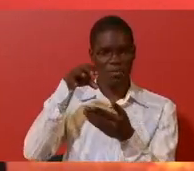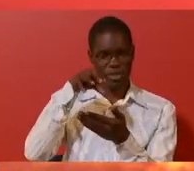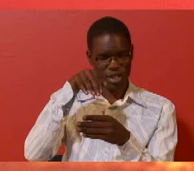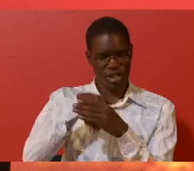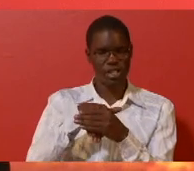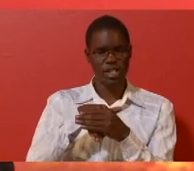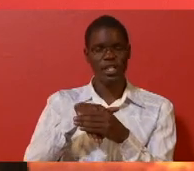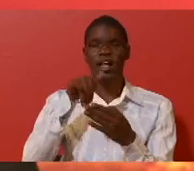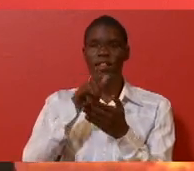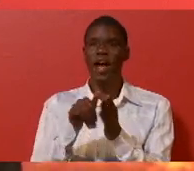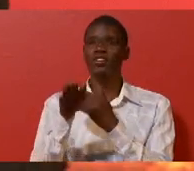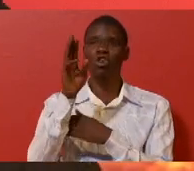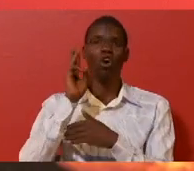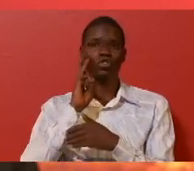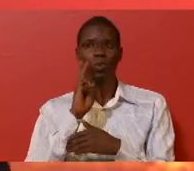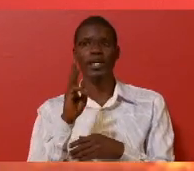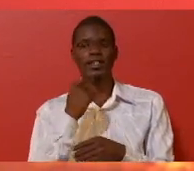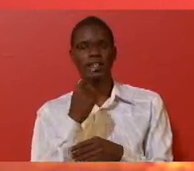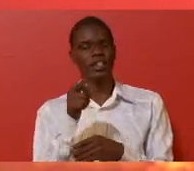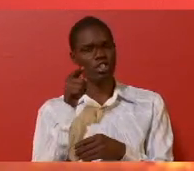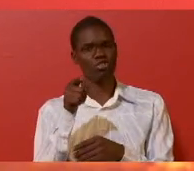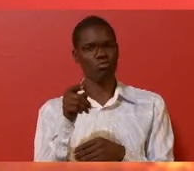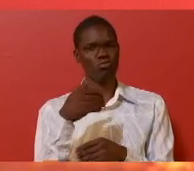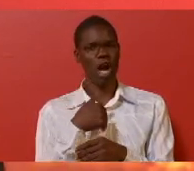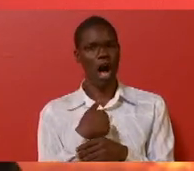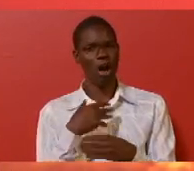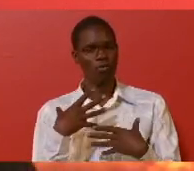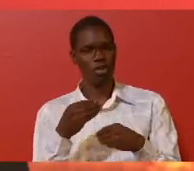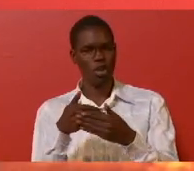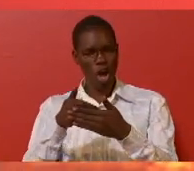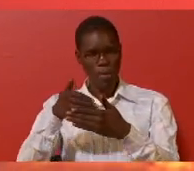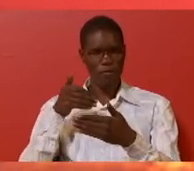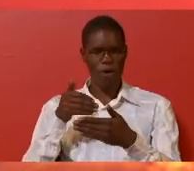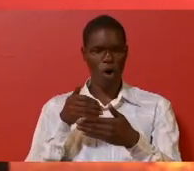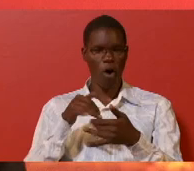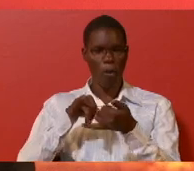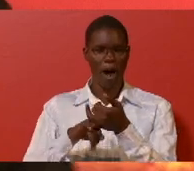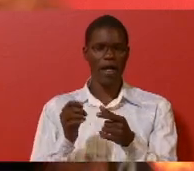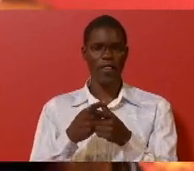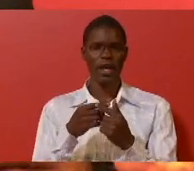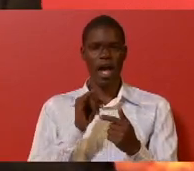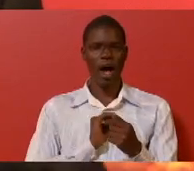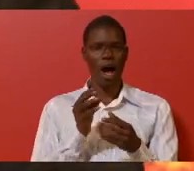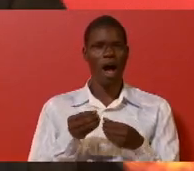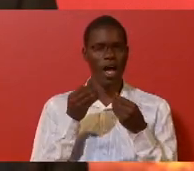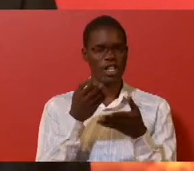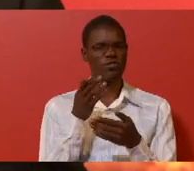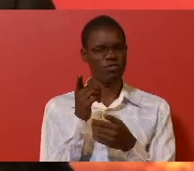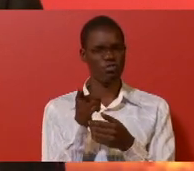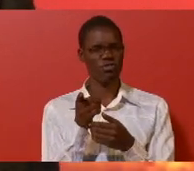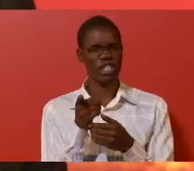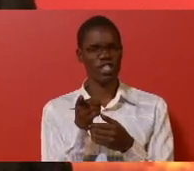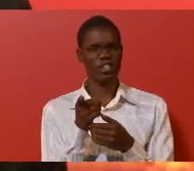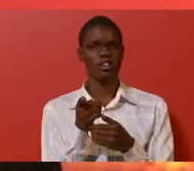It's God's way of saying, because you've waited until marriage, now I'm going to give you this gift, and it's going to be a wonderful